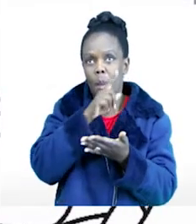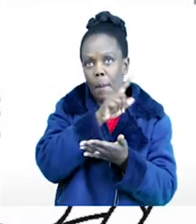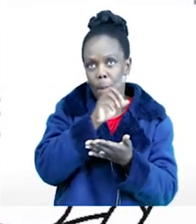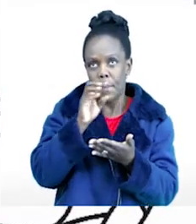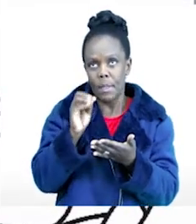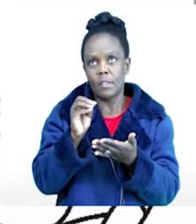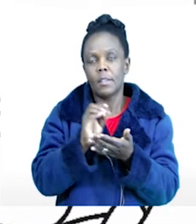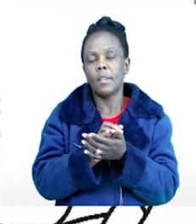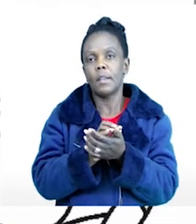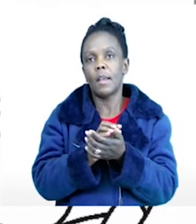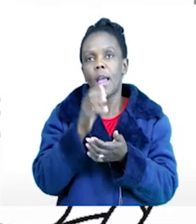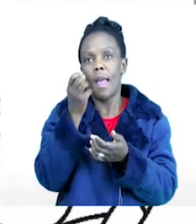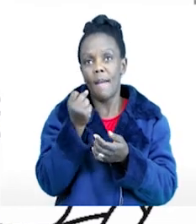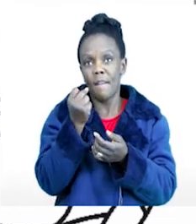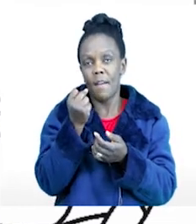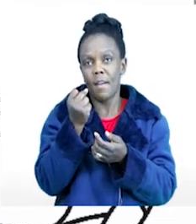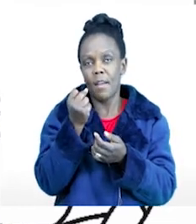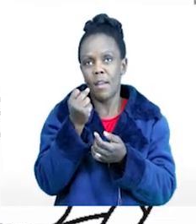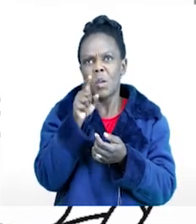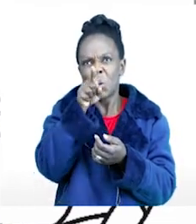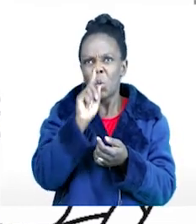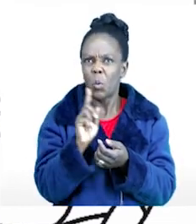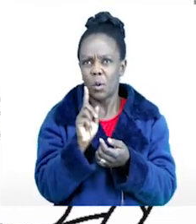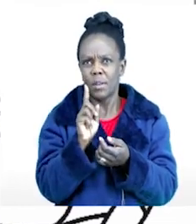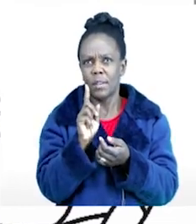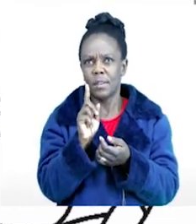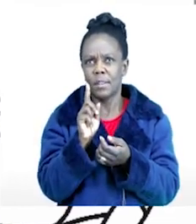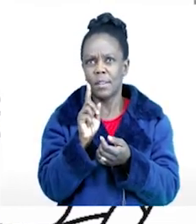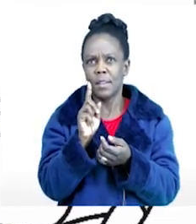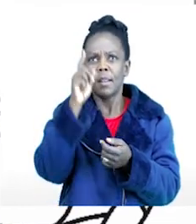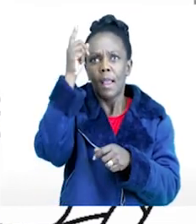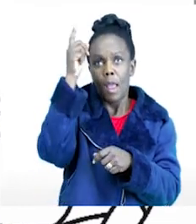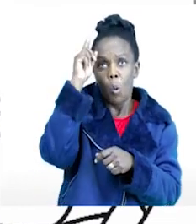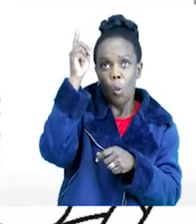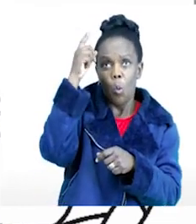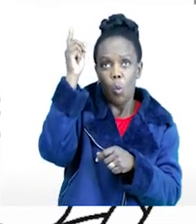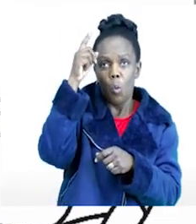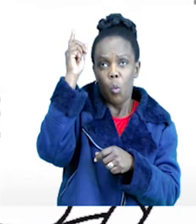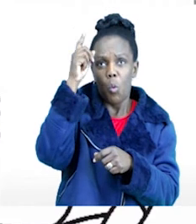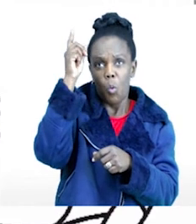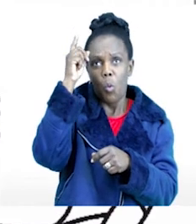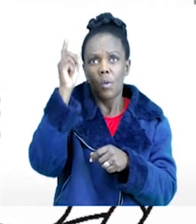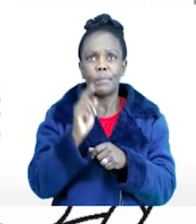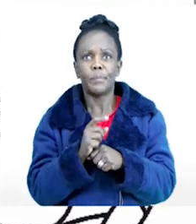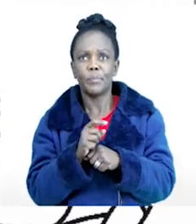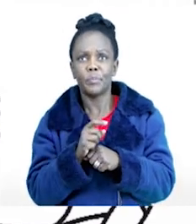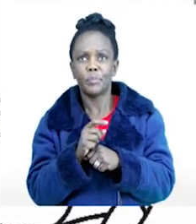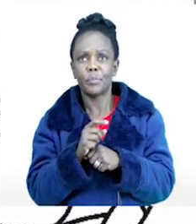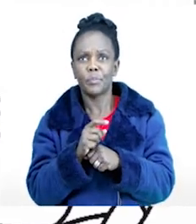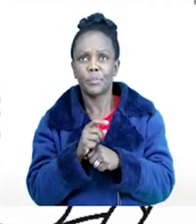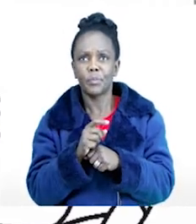On page 10, we also have something that moves in the sky, but it doesn't have a lot of people like the